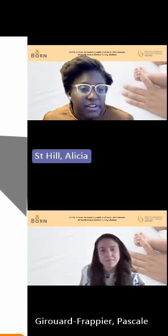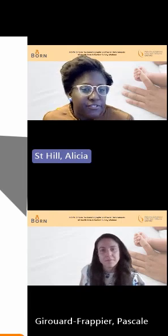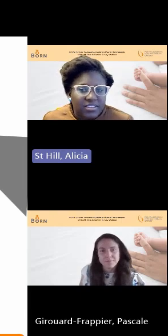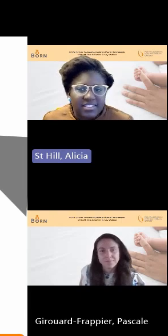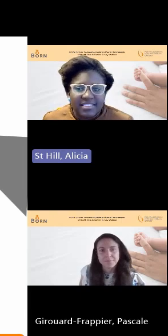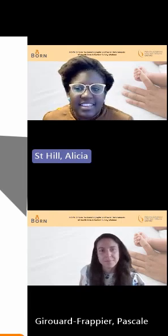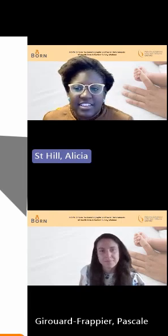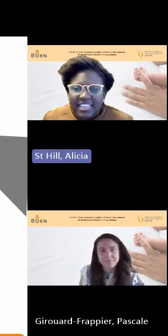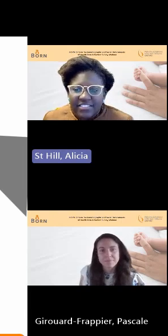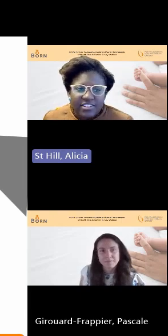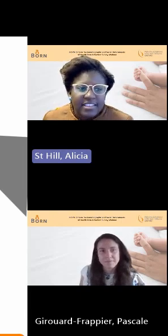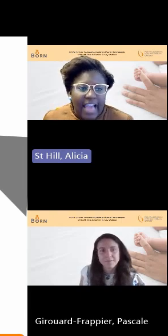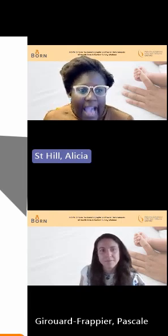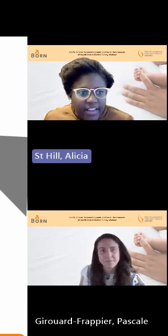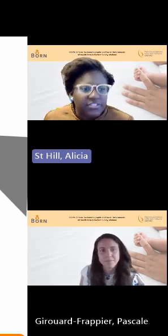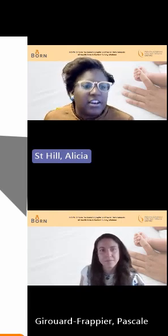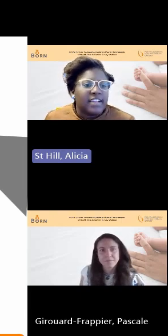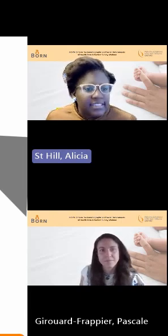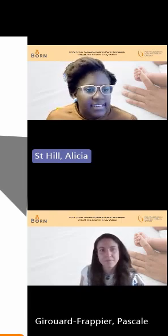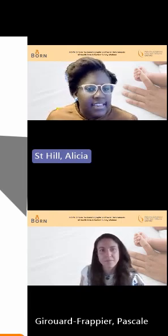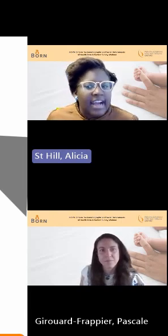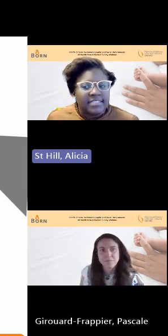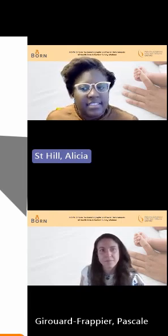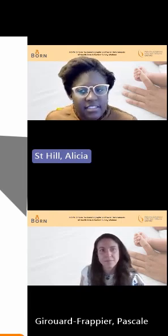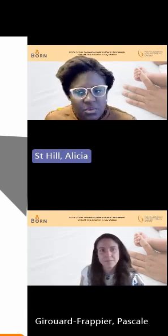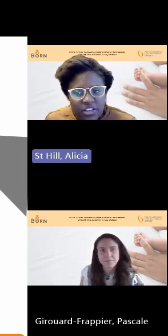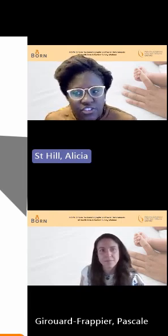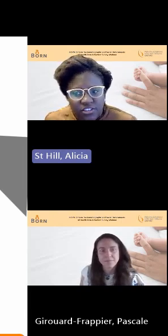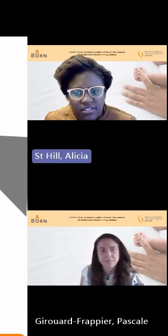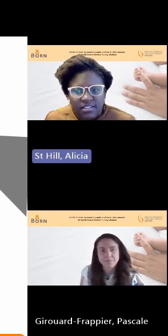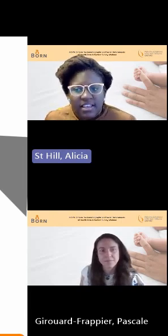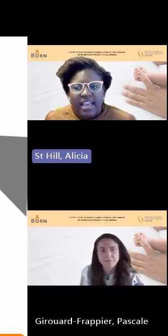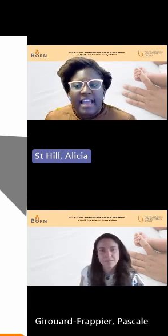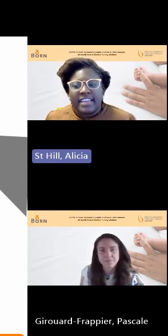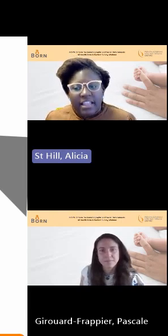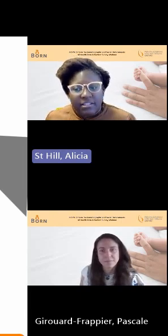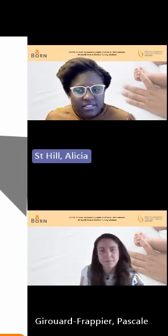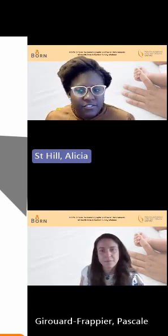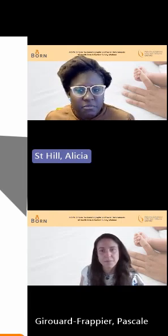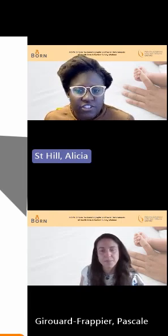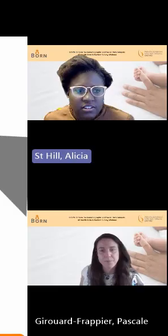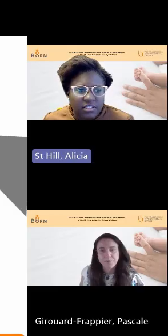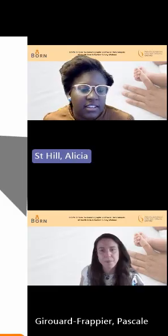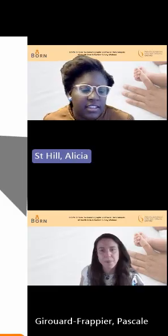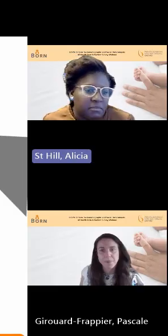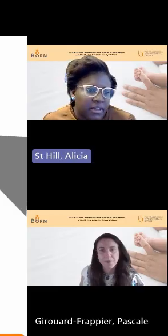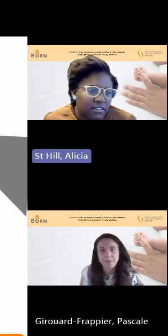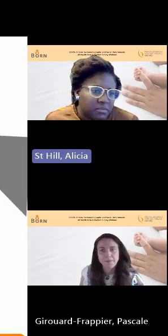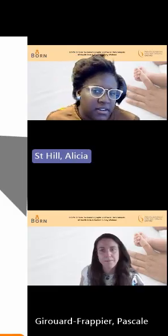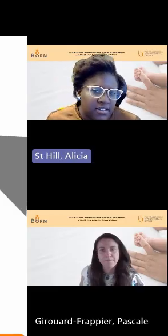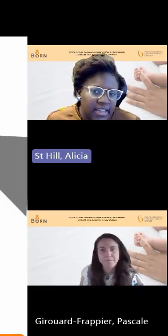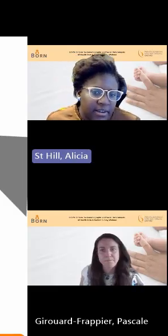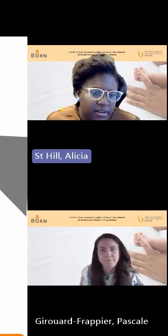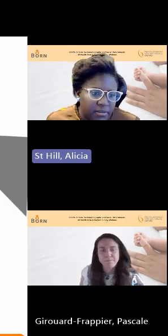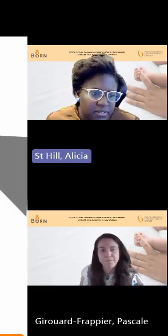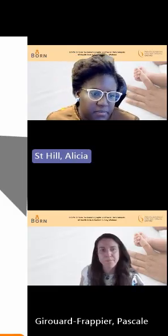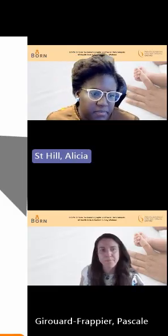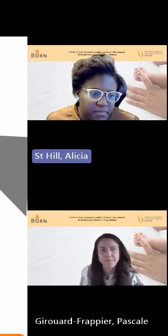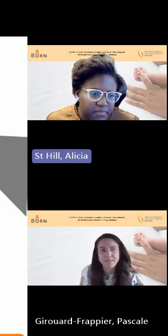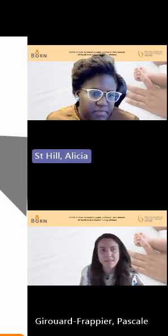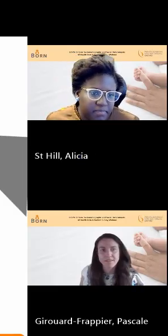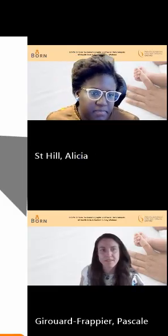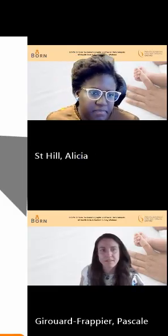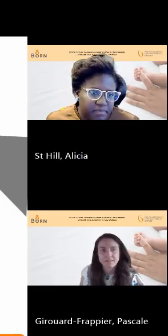ways, reinforcing that even just the act of collecting and asking these questions and gathering this information can lead to better experience and